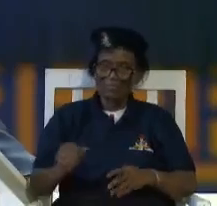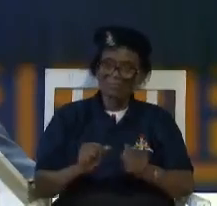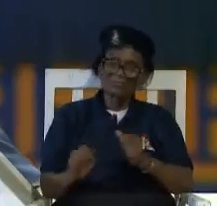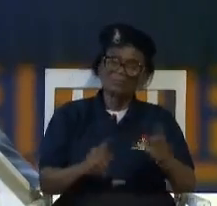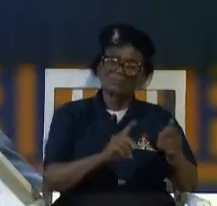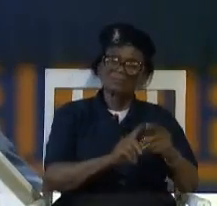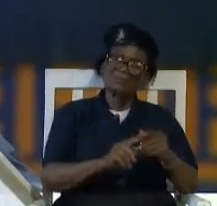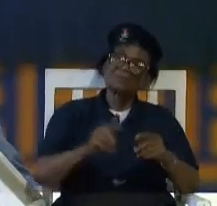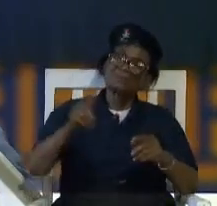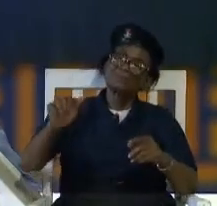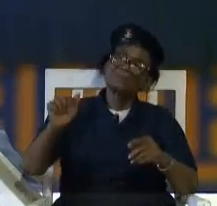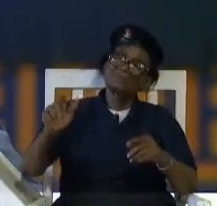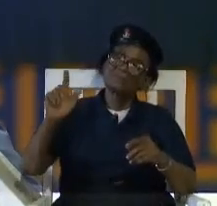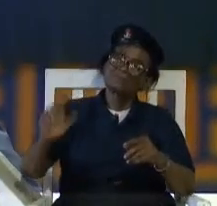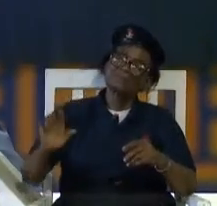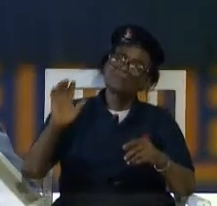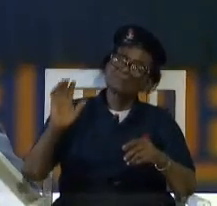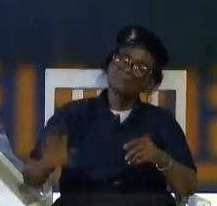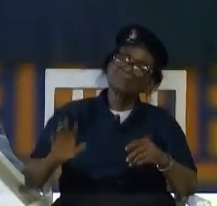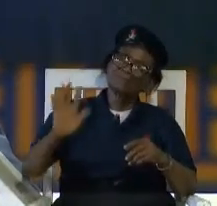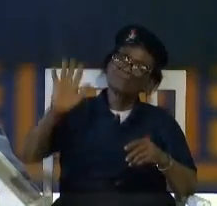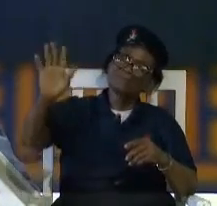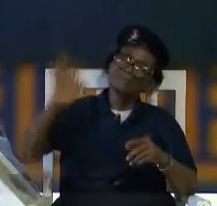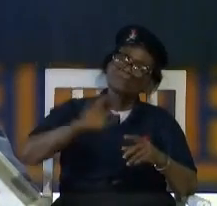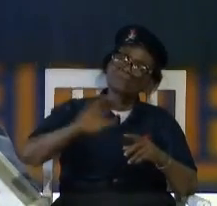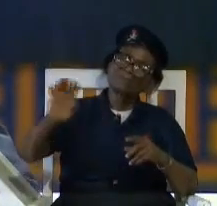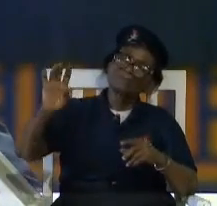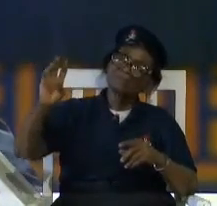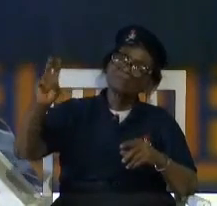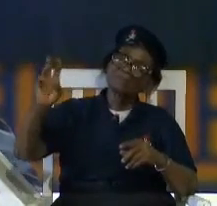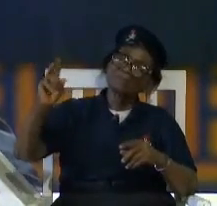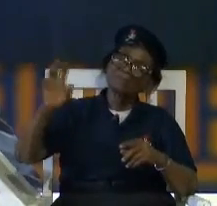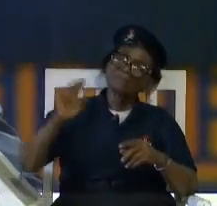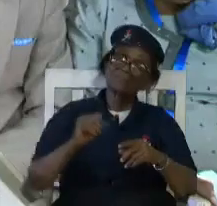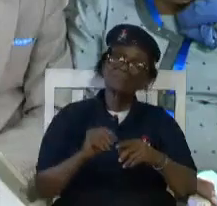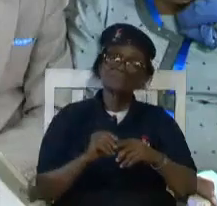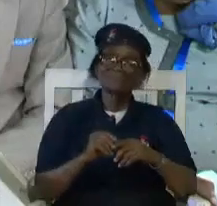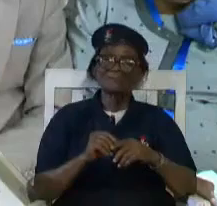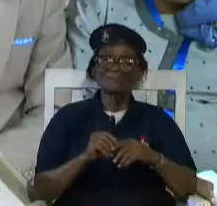according to Galatians chapter 5 verse 16, Galatians 5 verse 16,